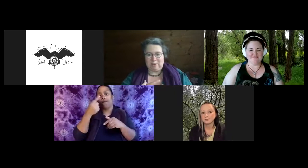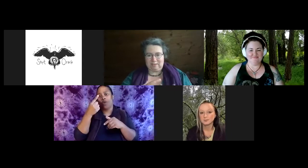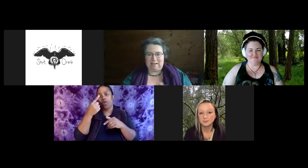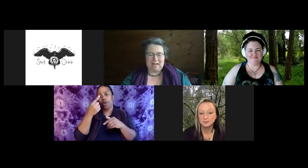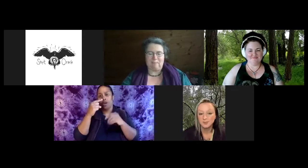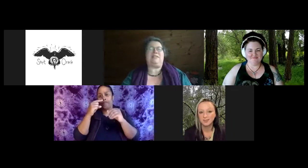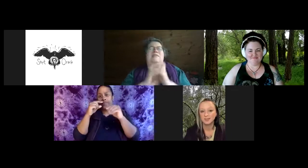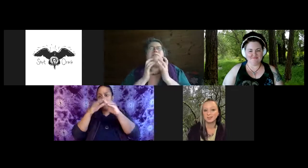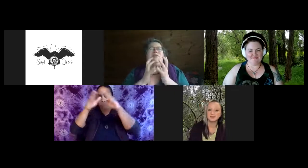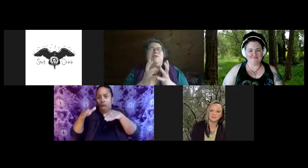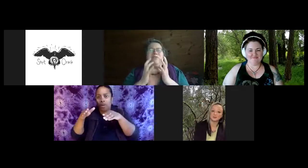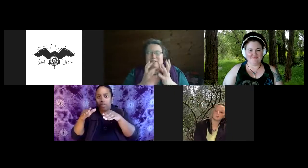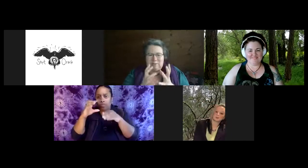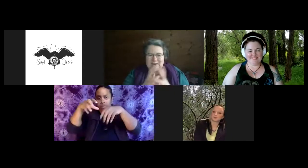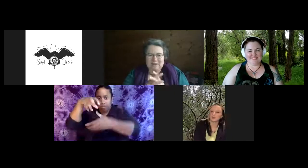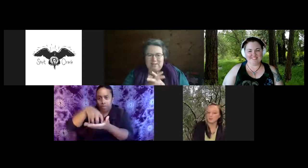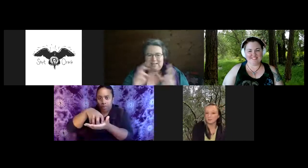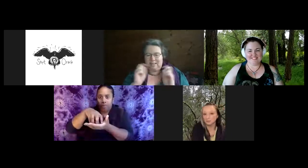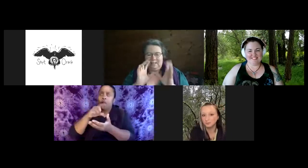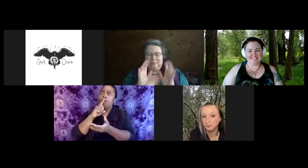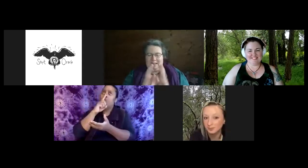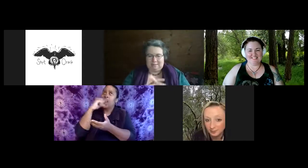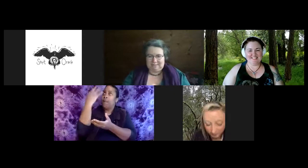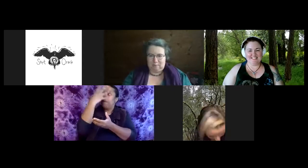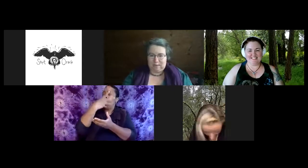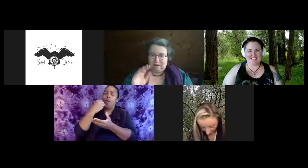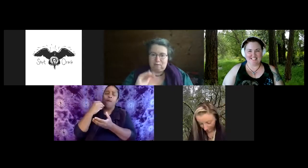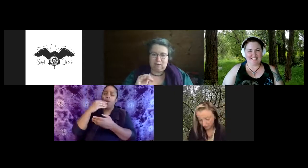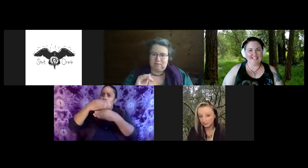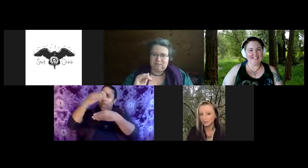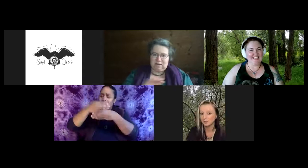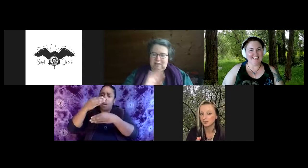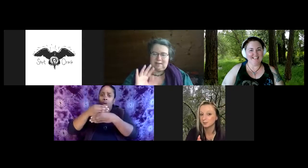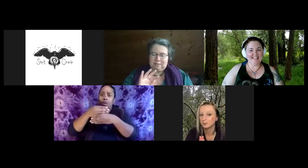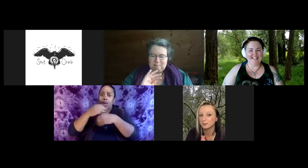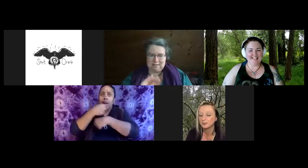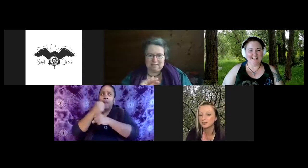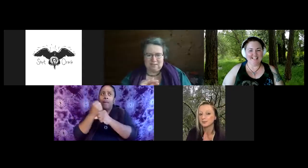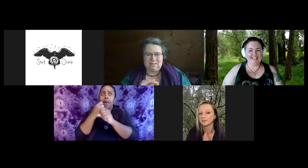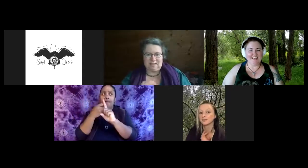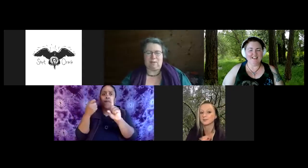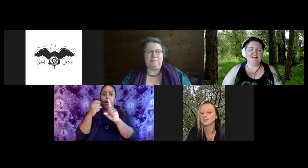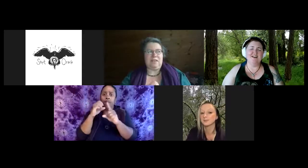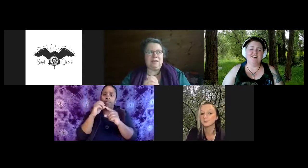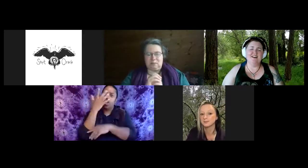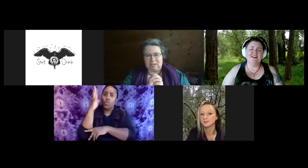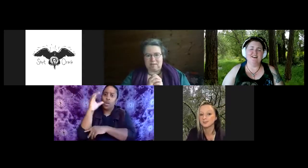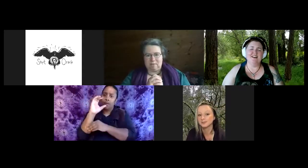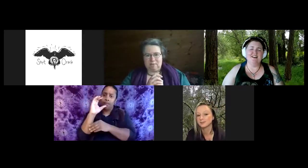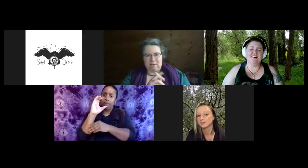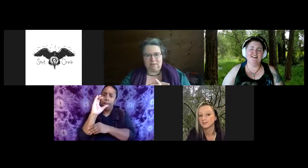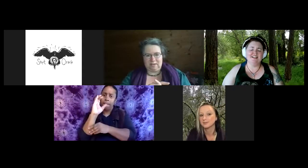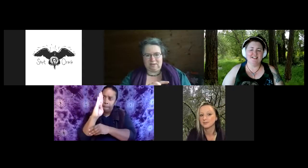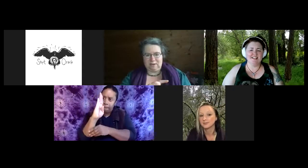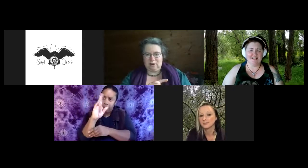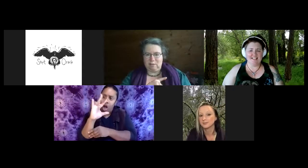quirky, weird log cabin. It's this beautiful little window, like it, you know, made out of a burl of a tree, like it's just amazing stuff in this cabin. So we're talking about